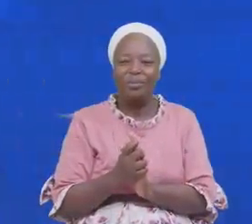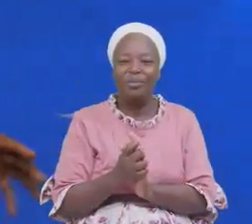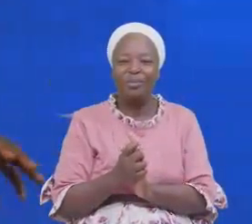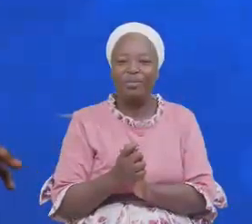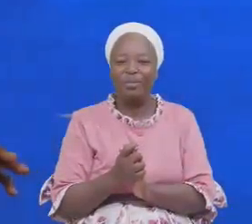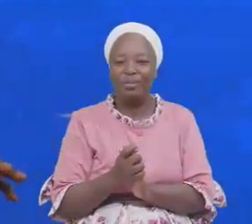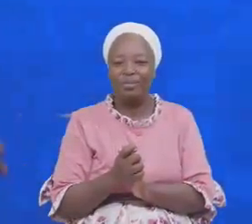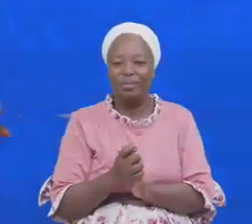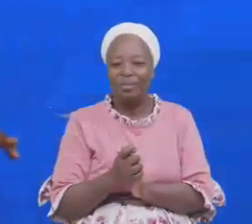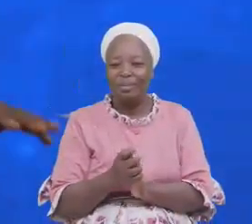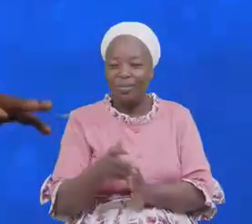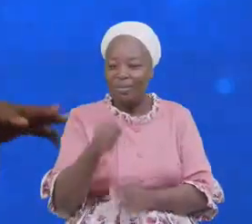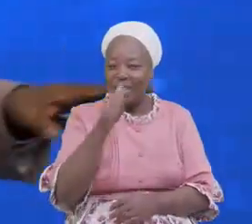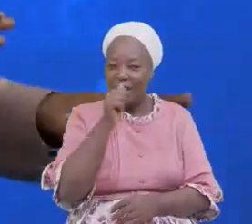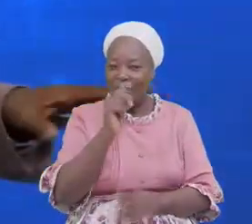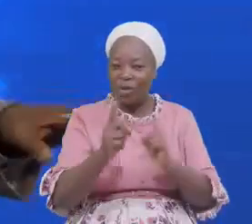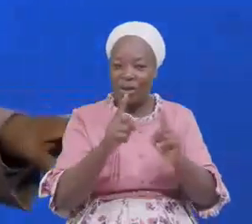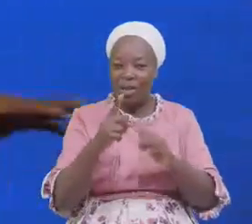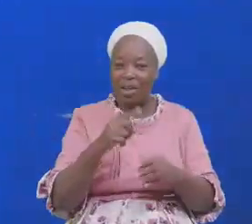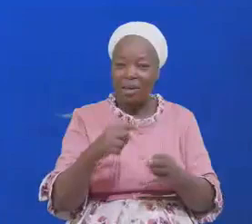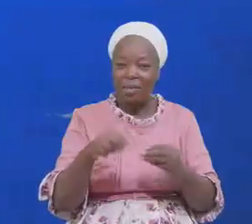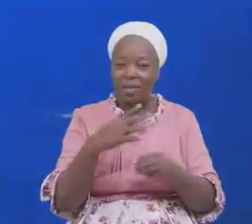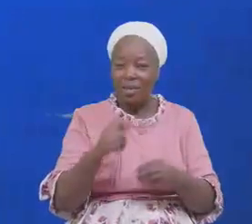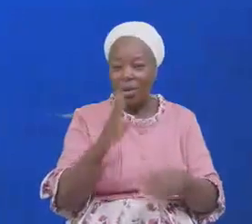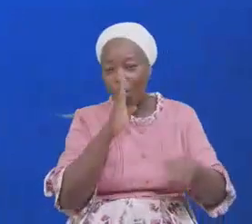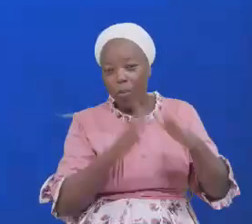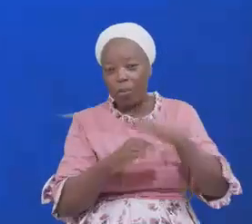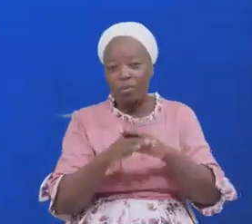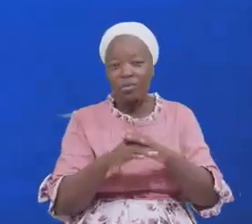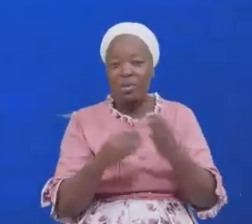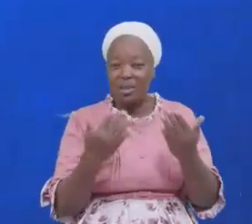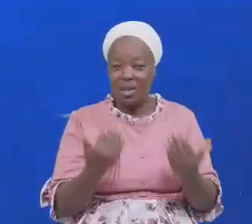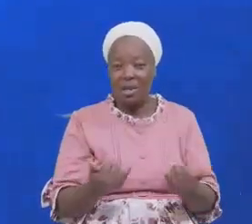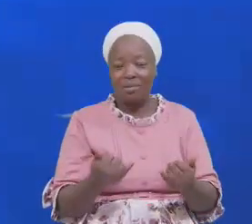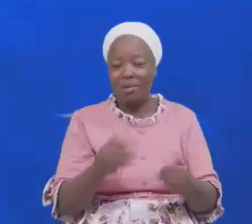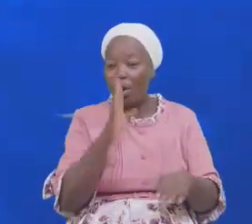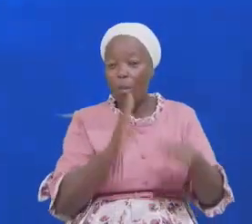I'm talking of the humble in a sense, in this